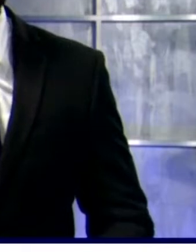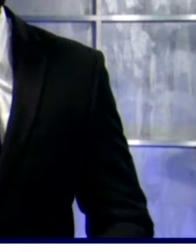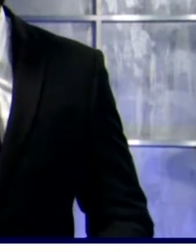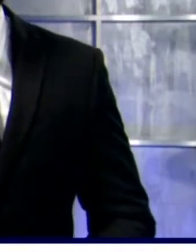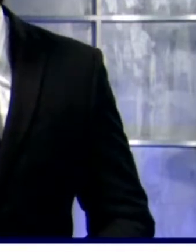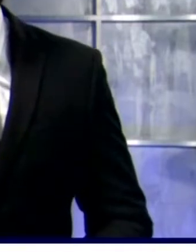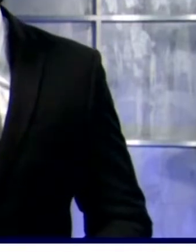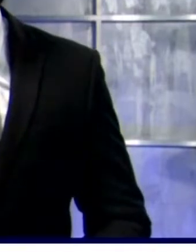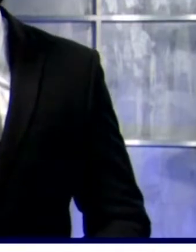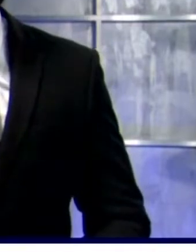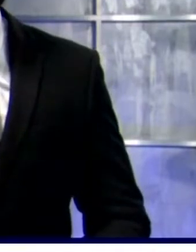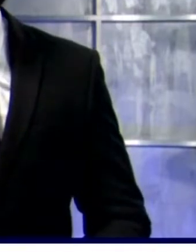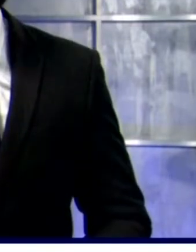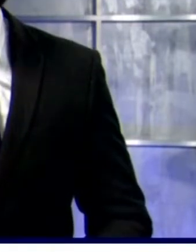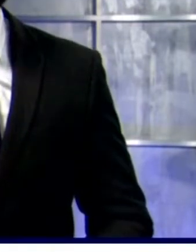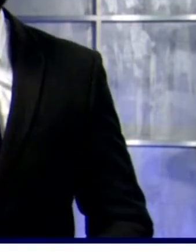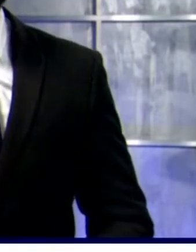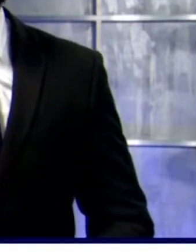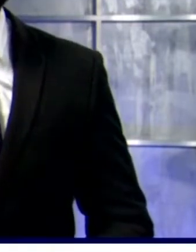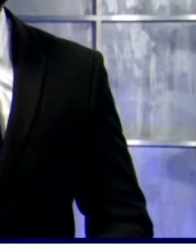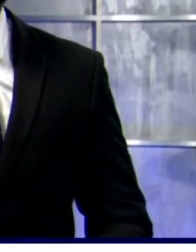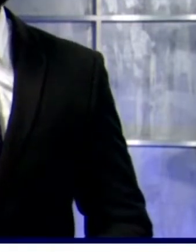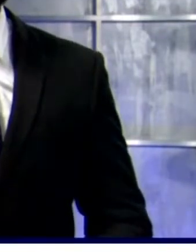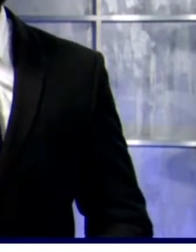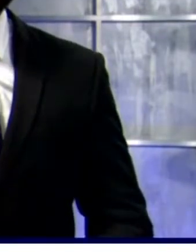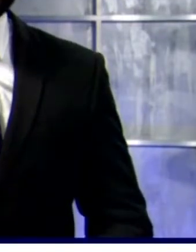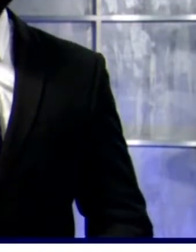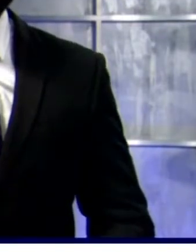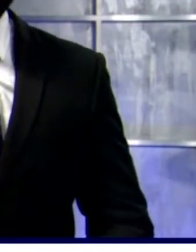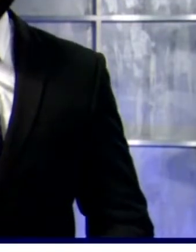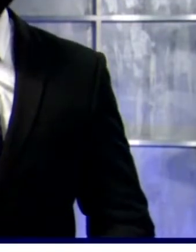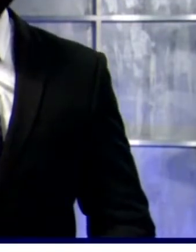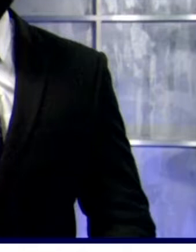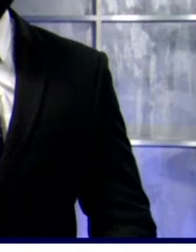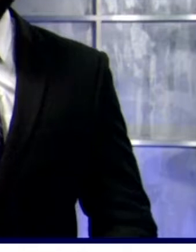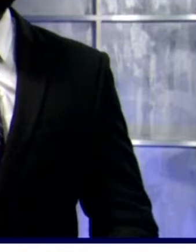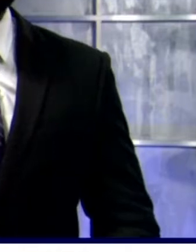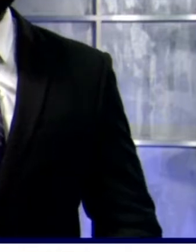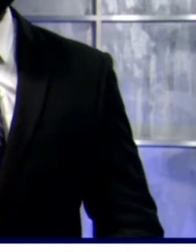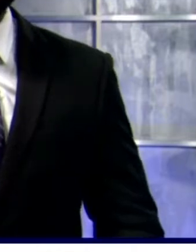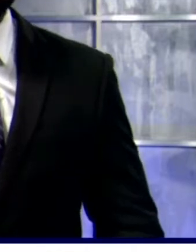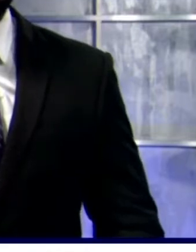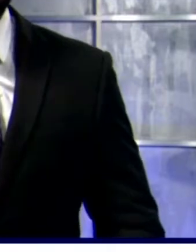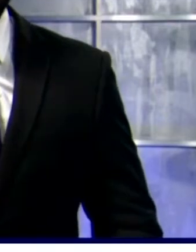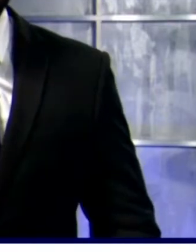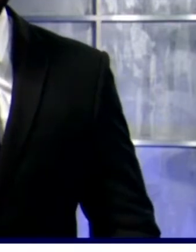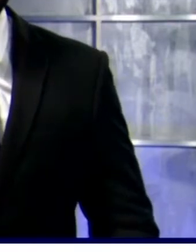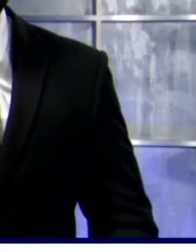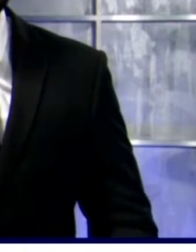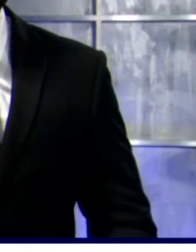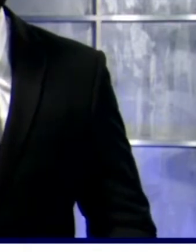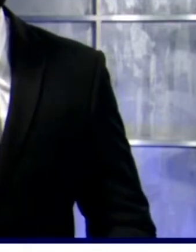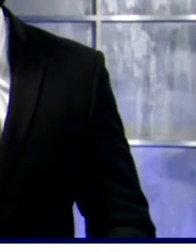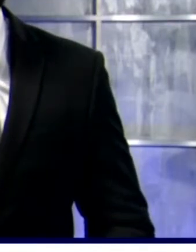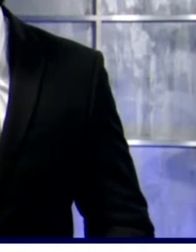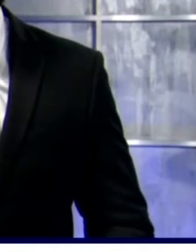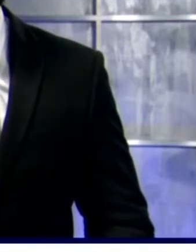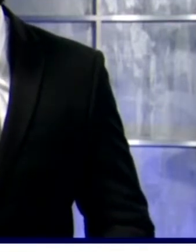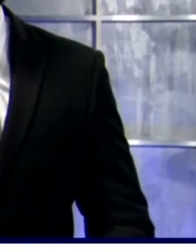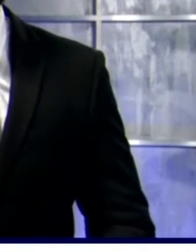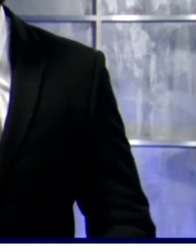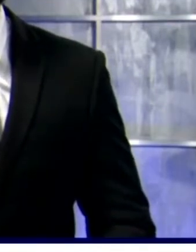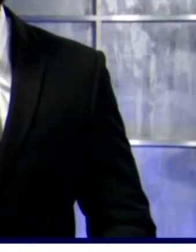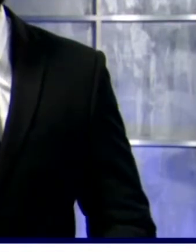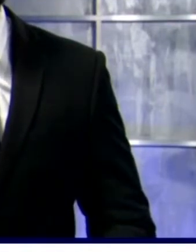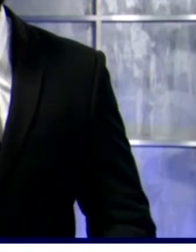consequences. Barbadian entertainment icon Rihanna creates history once more. Heartfelt thanks for a hero